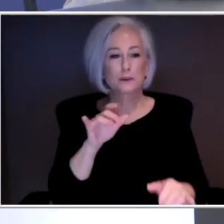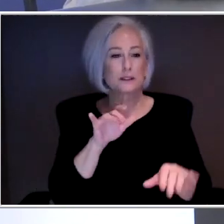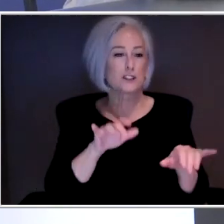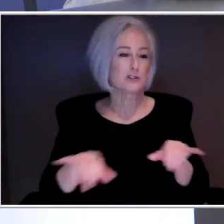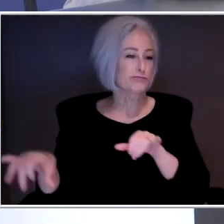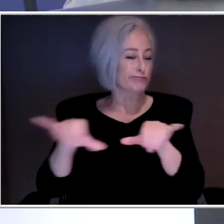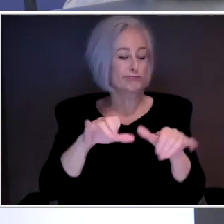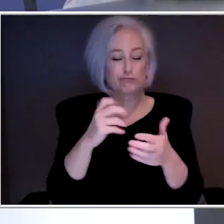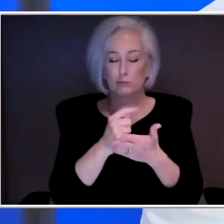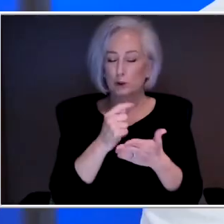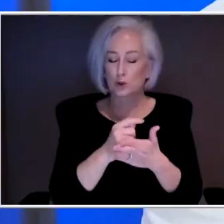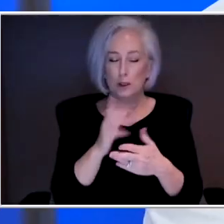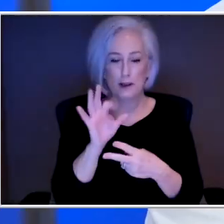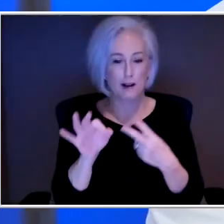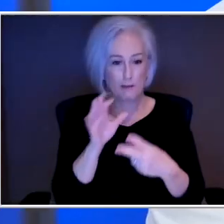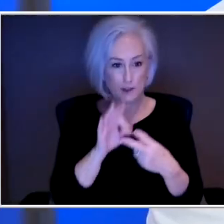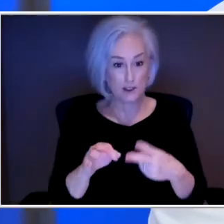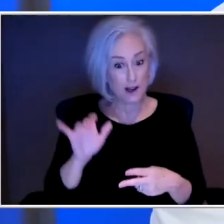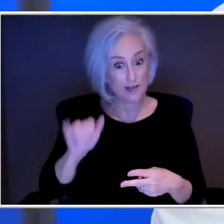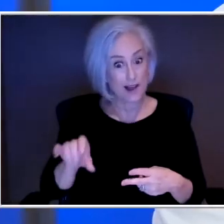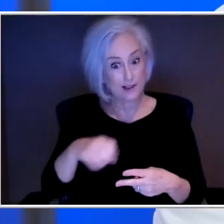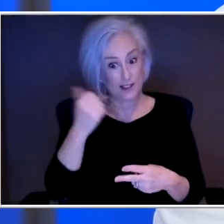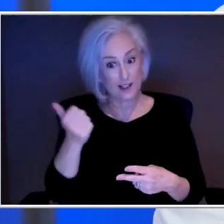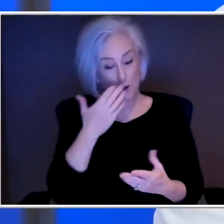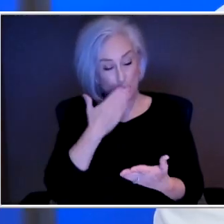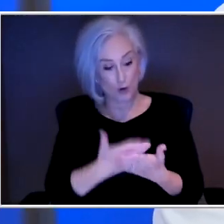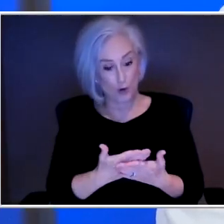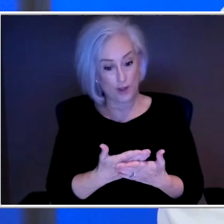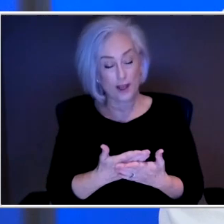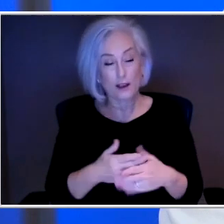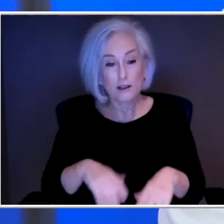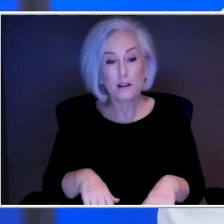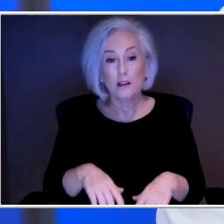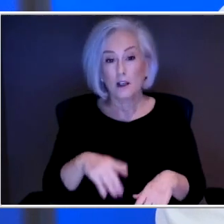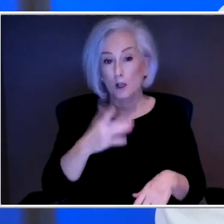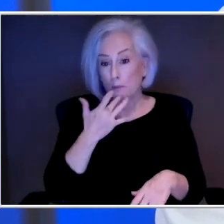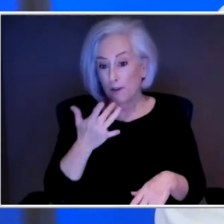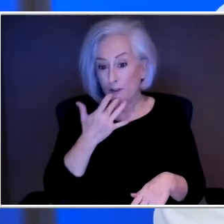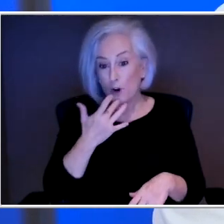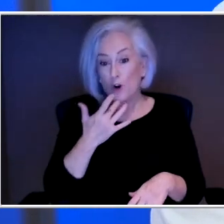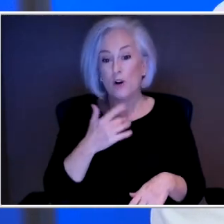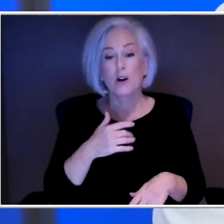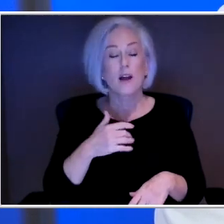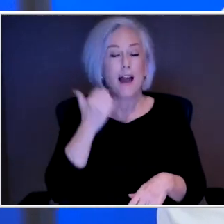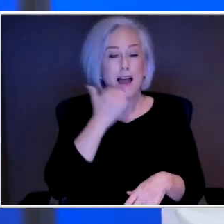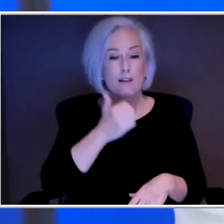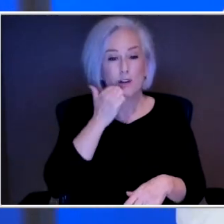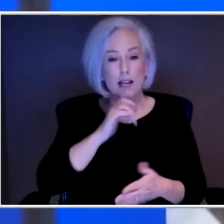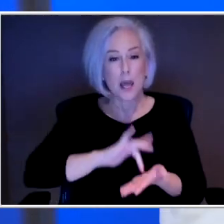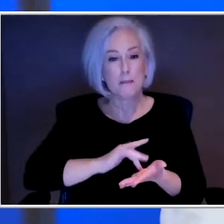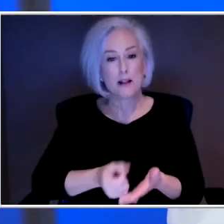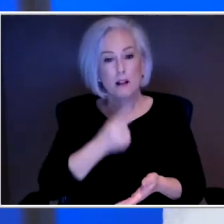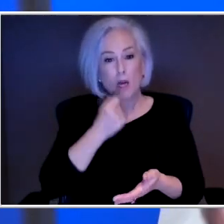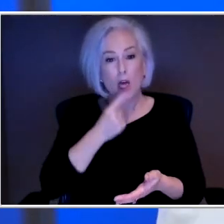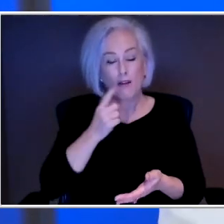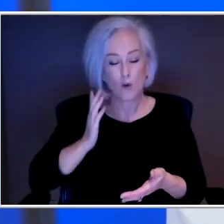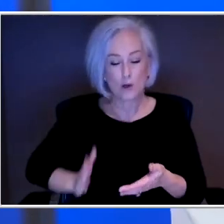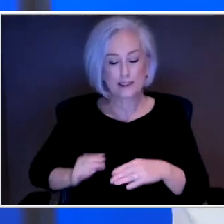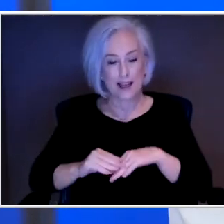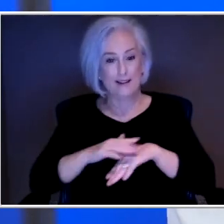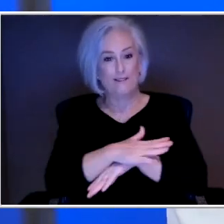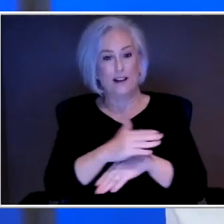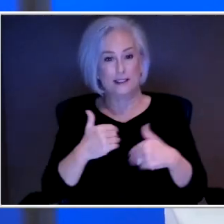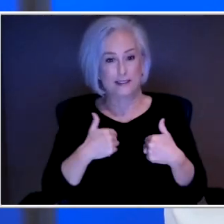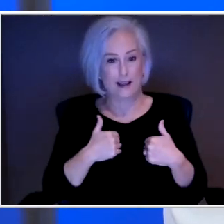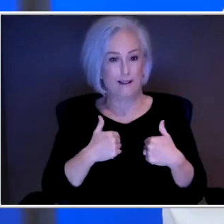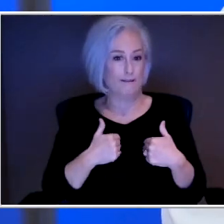of psychedelics in general, right, is would you rather take a medication every day for the rest of your life that has a lot of side effects to it, or for 9 to 12 months on the